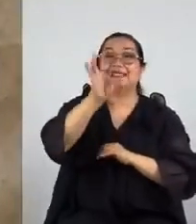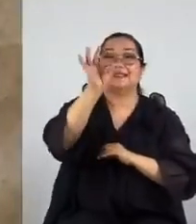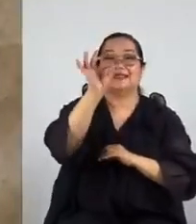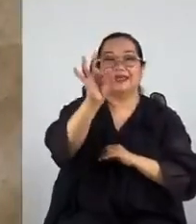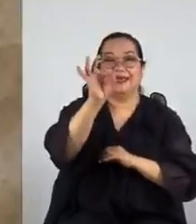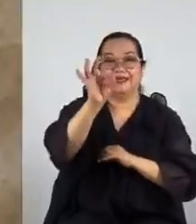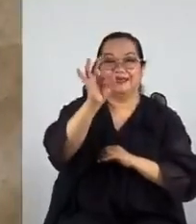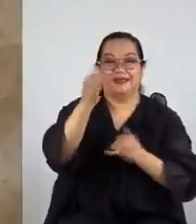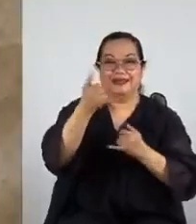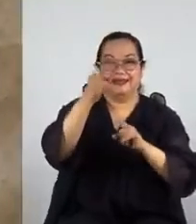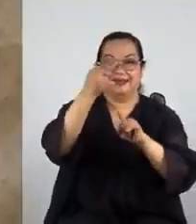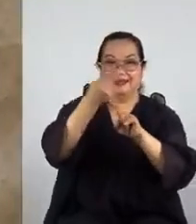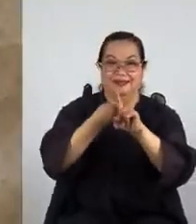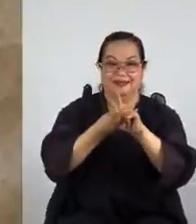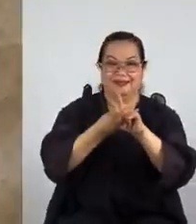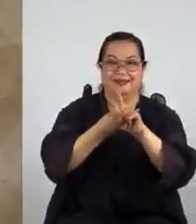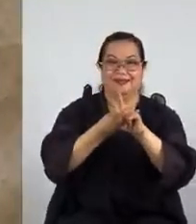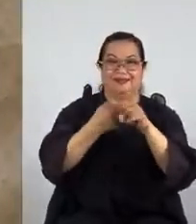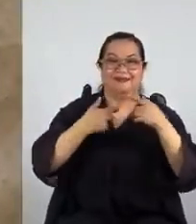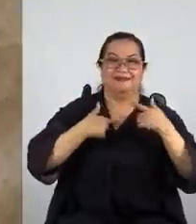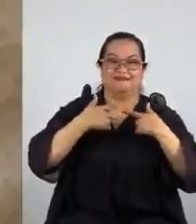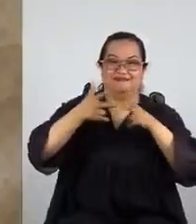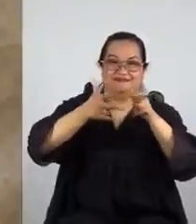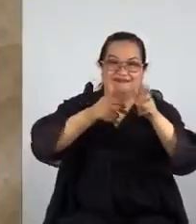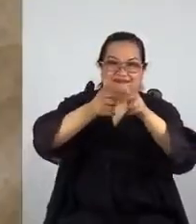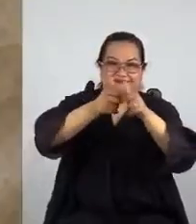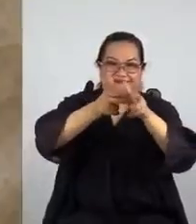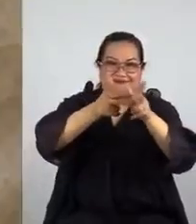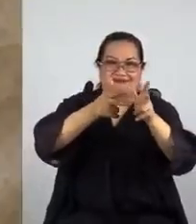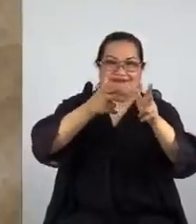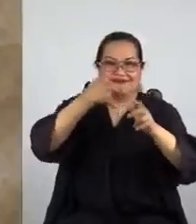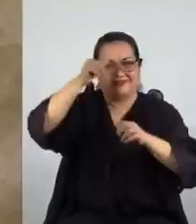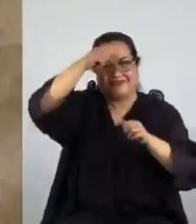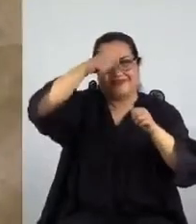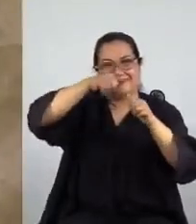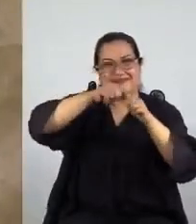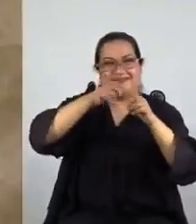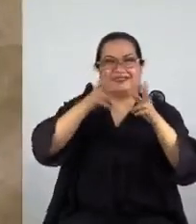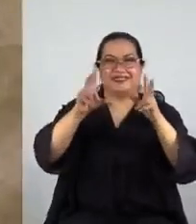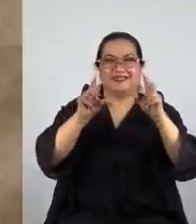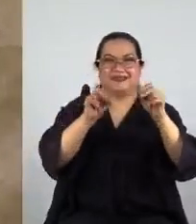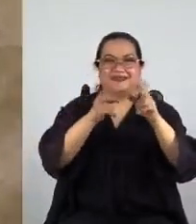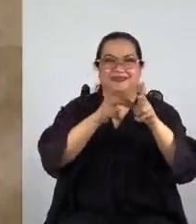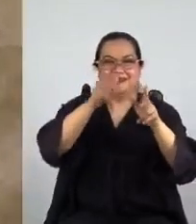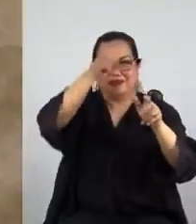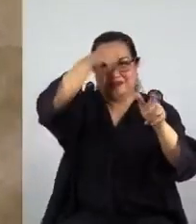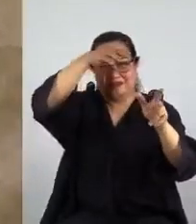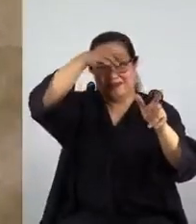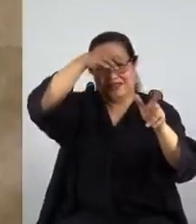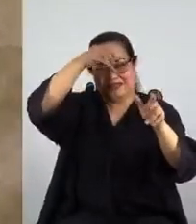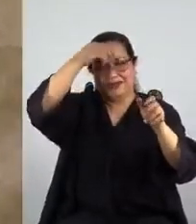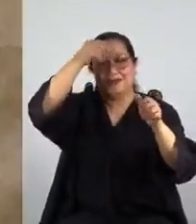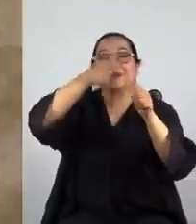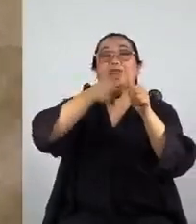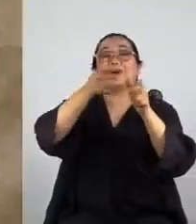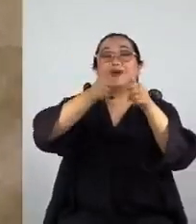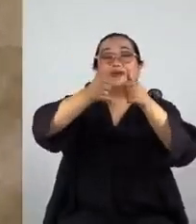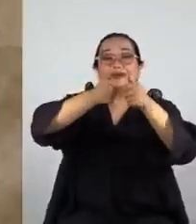this November. He used to be a marathon runner. That's why I remember him when I was doing this. You